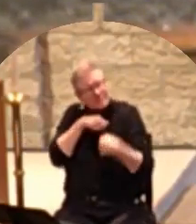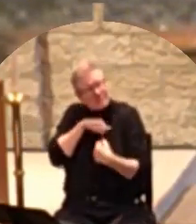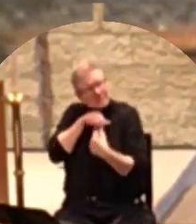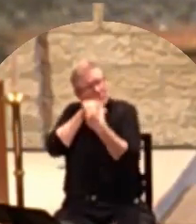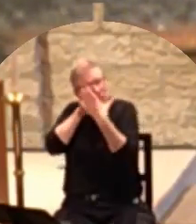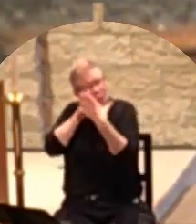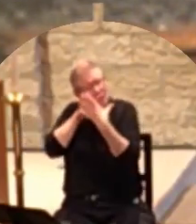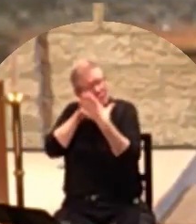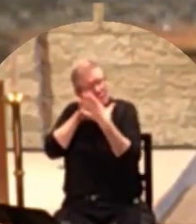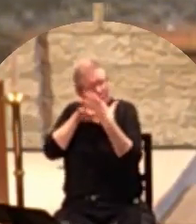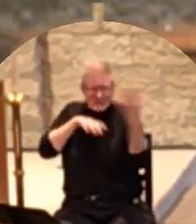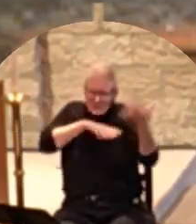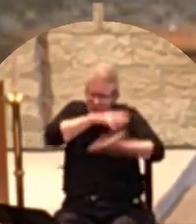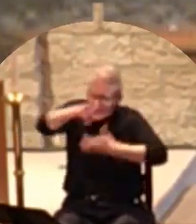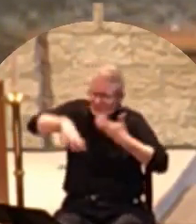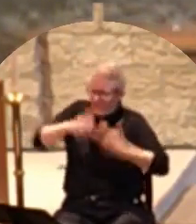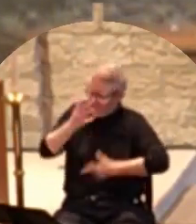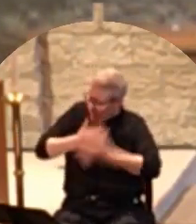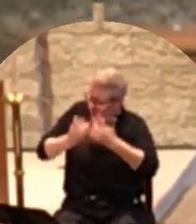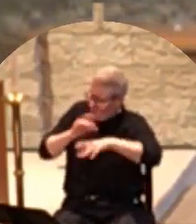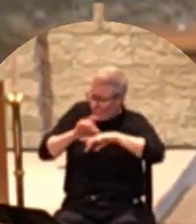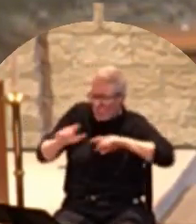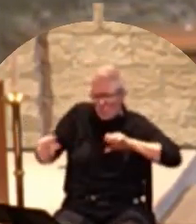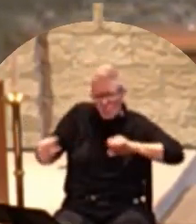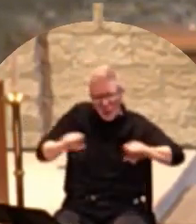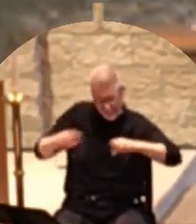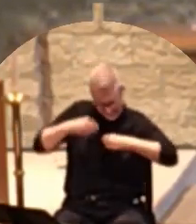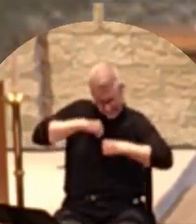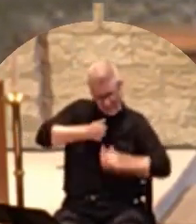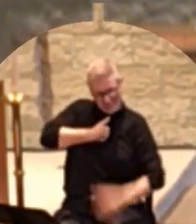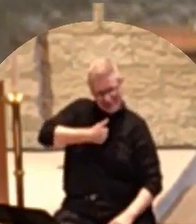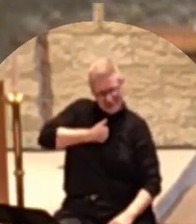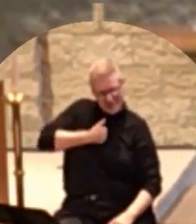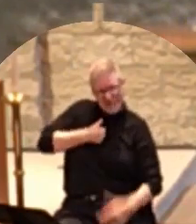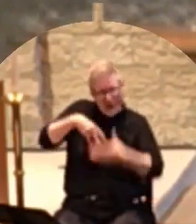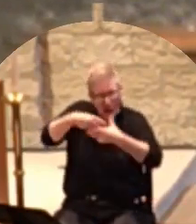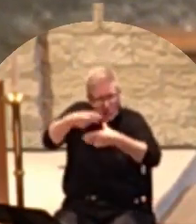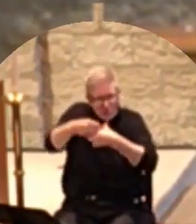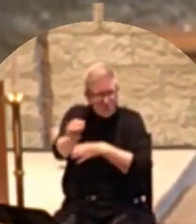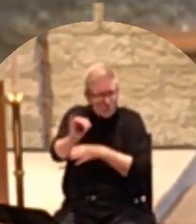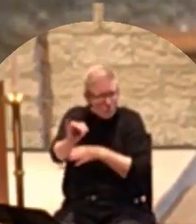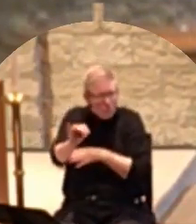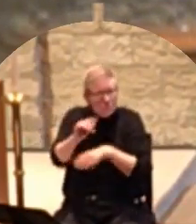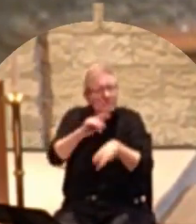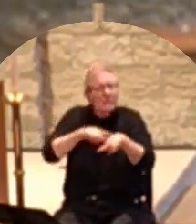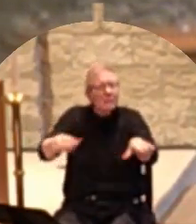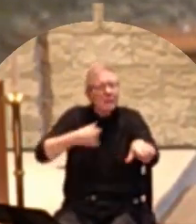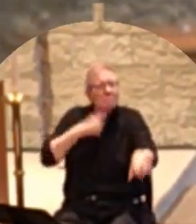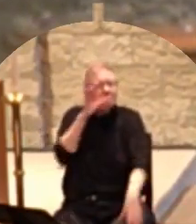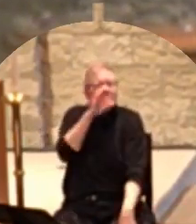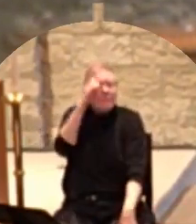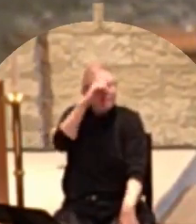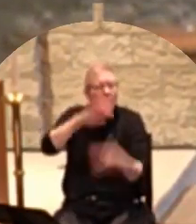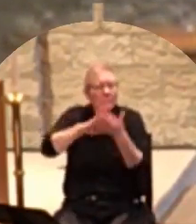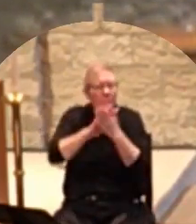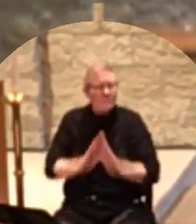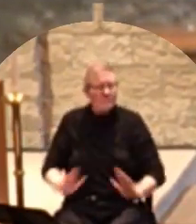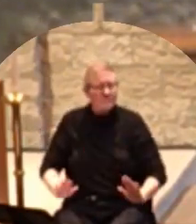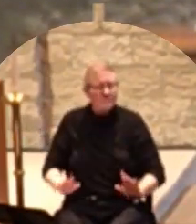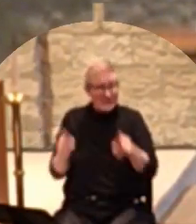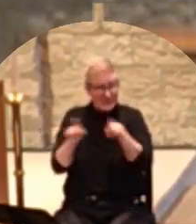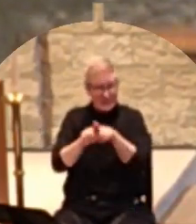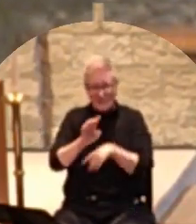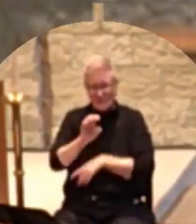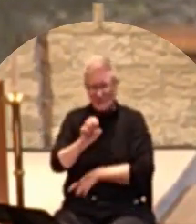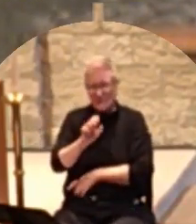storms, fires, and earthquakes, as I search for that peace. Like Elijah,